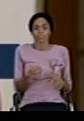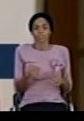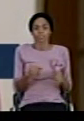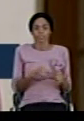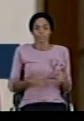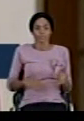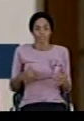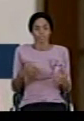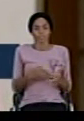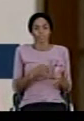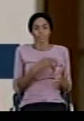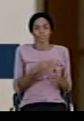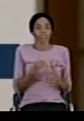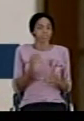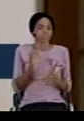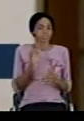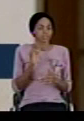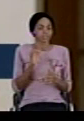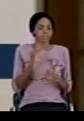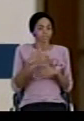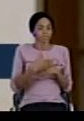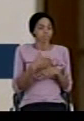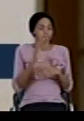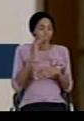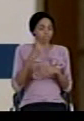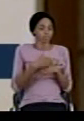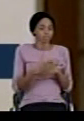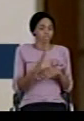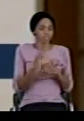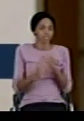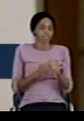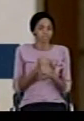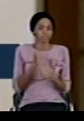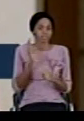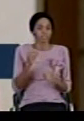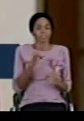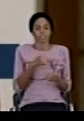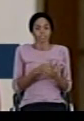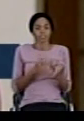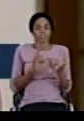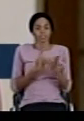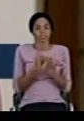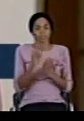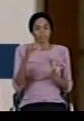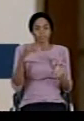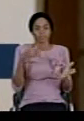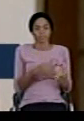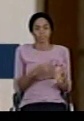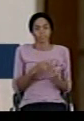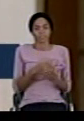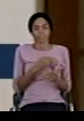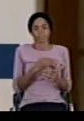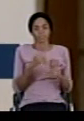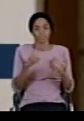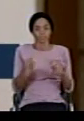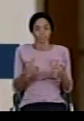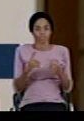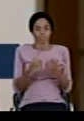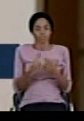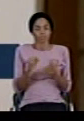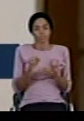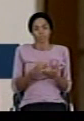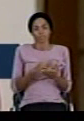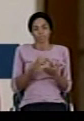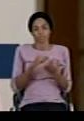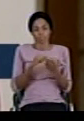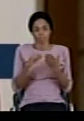was left. After some years, it developed again, and then I went to do some scan. I saw it